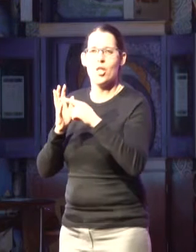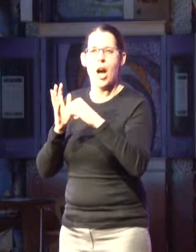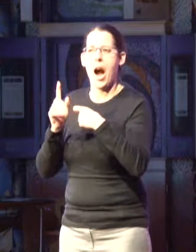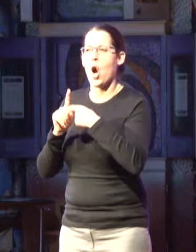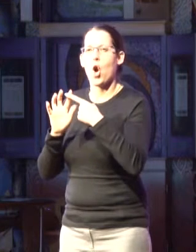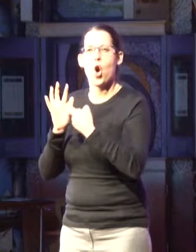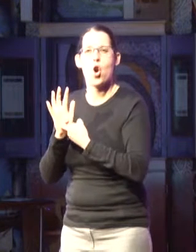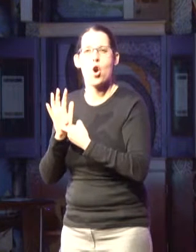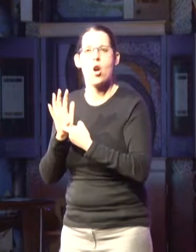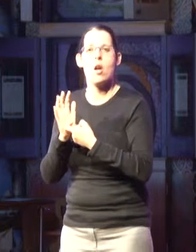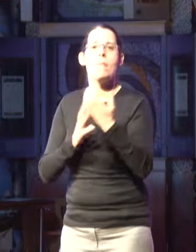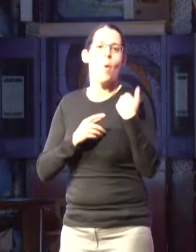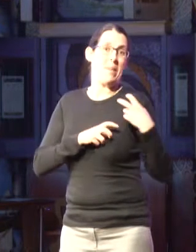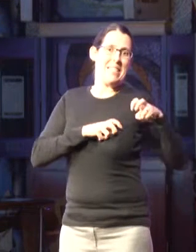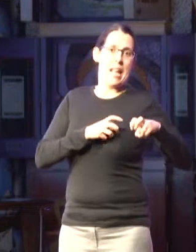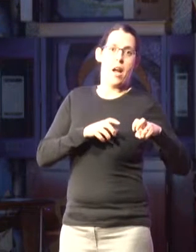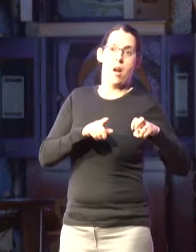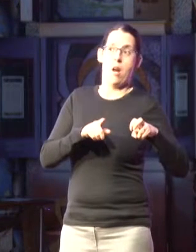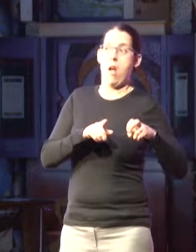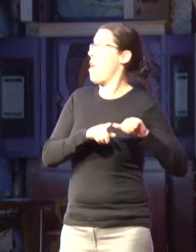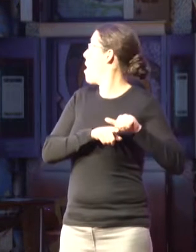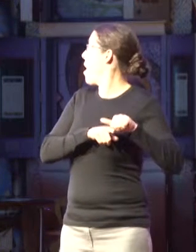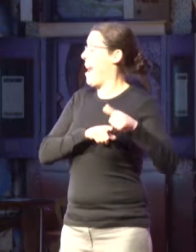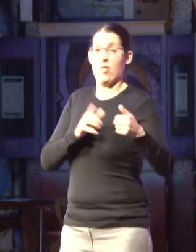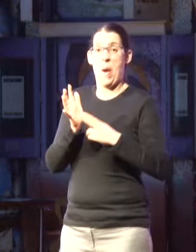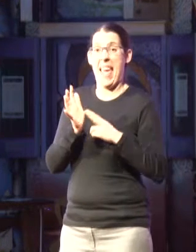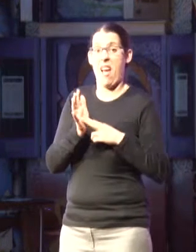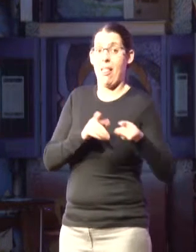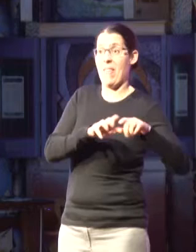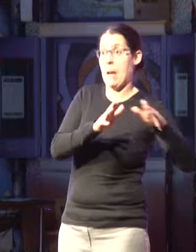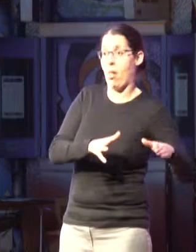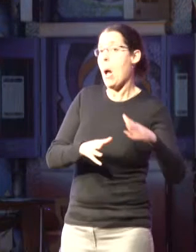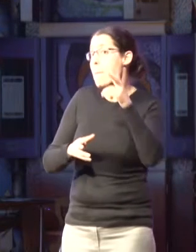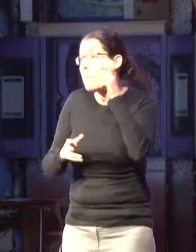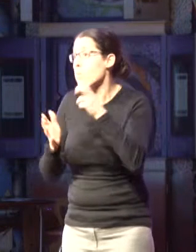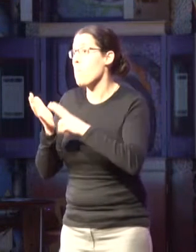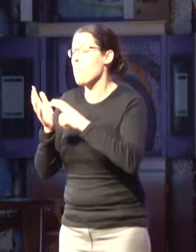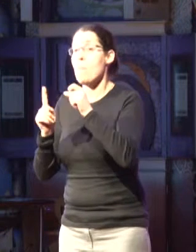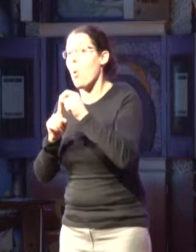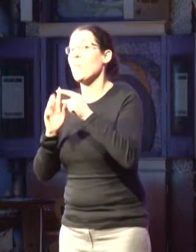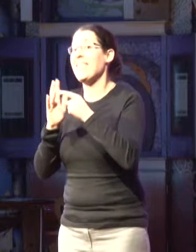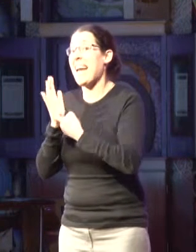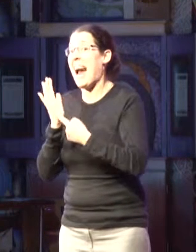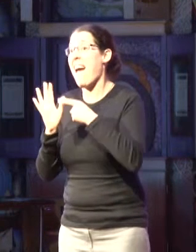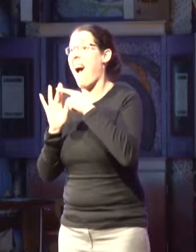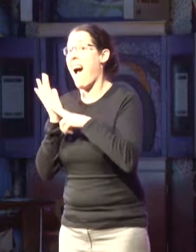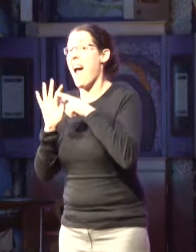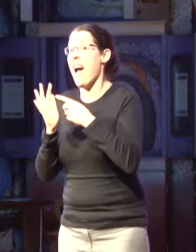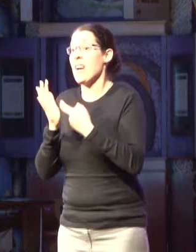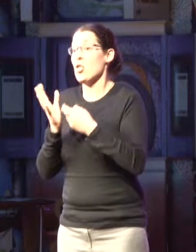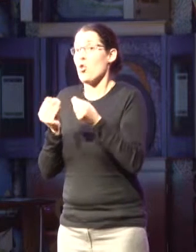I've just been sitting at the table with him just now, and apparently the Portainer software has now been downloaded 700